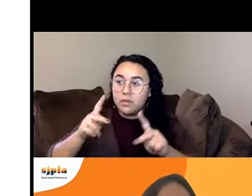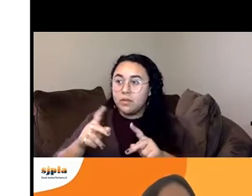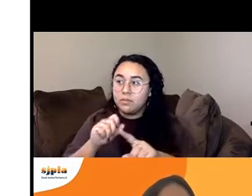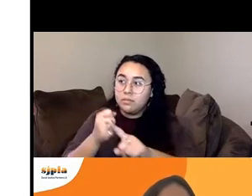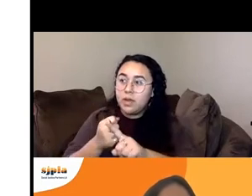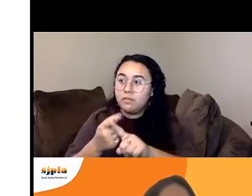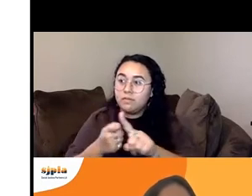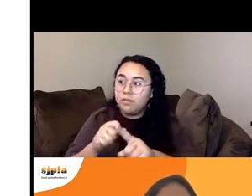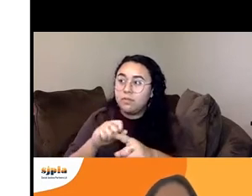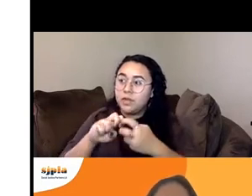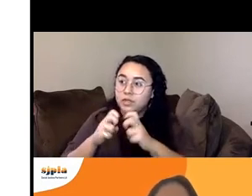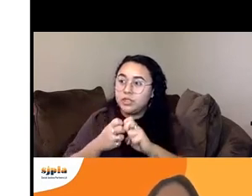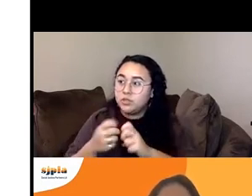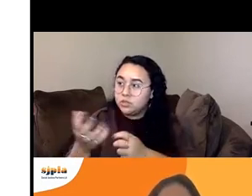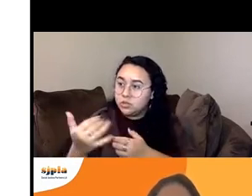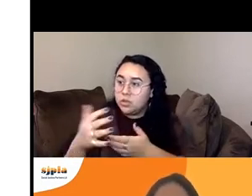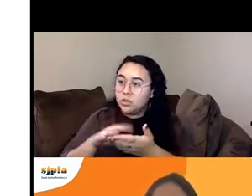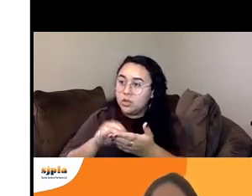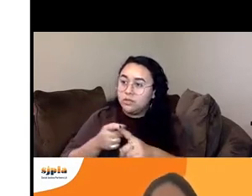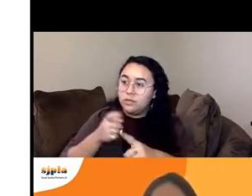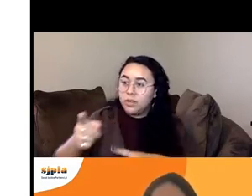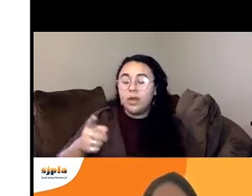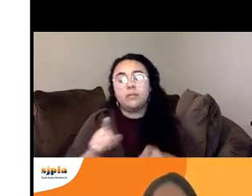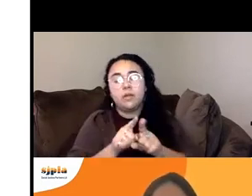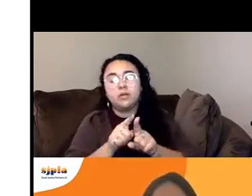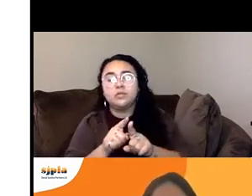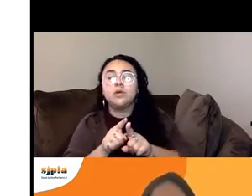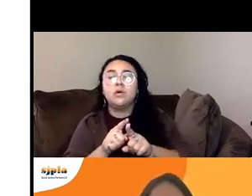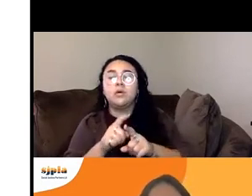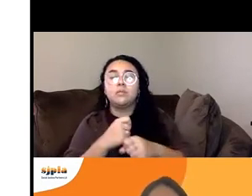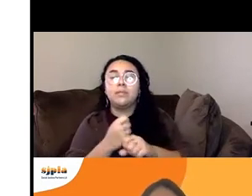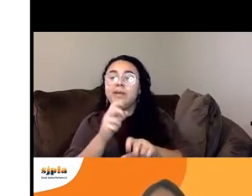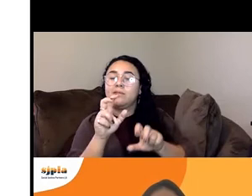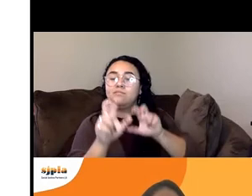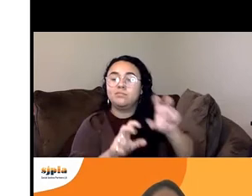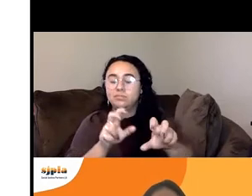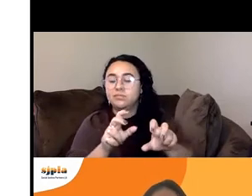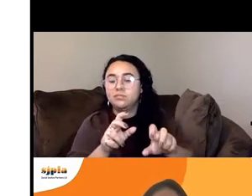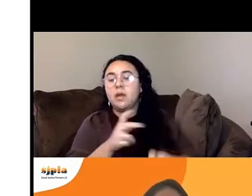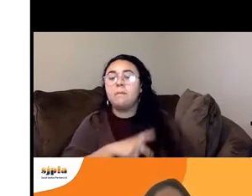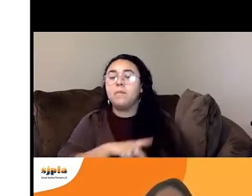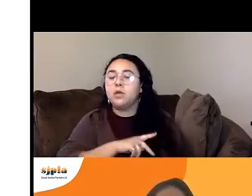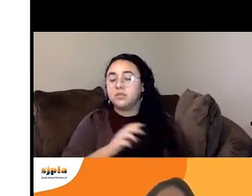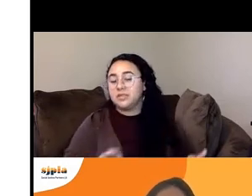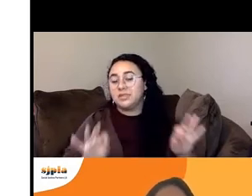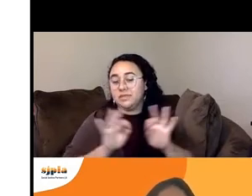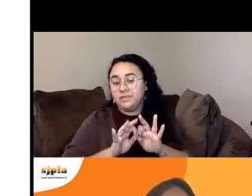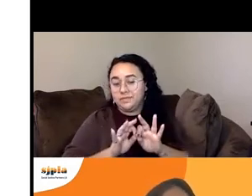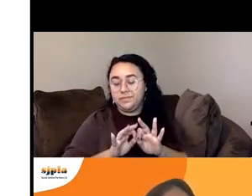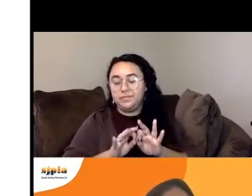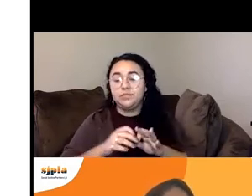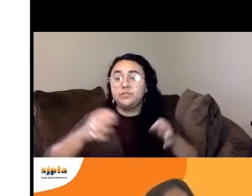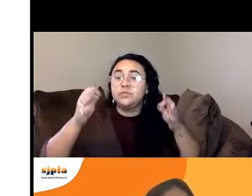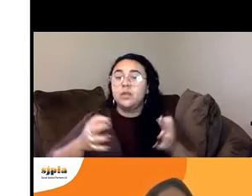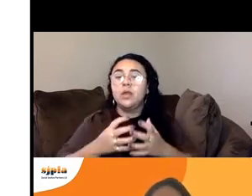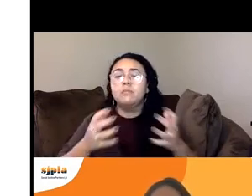tackling. And we ask that you make a personally significant contribution. So what that means is you determine how much you